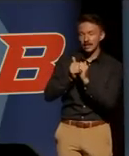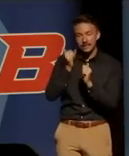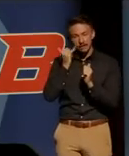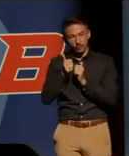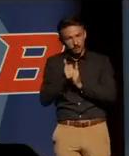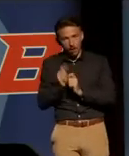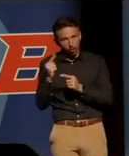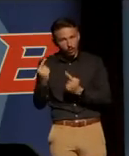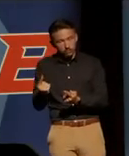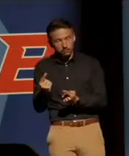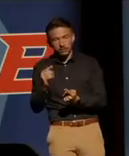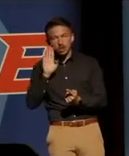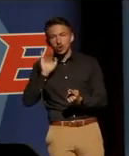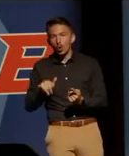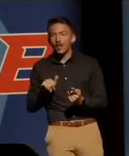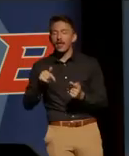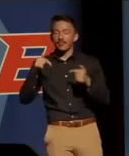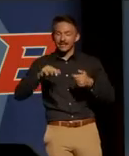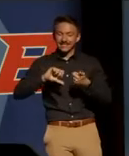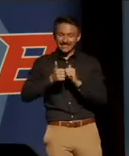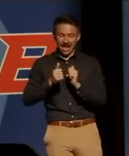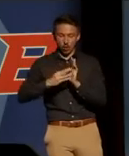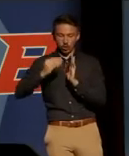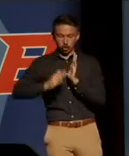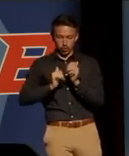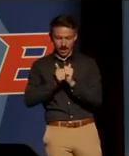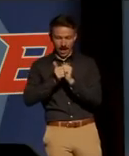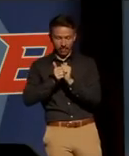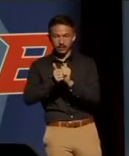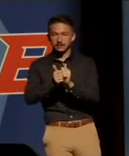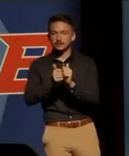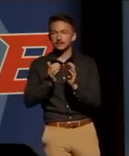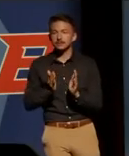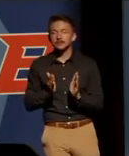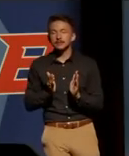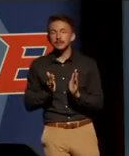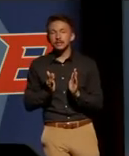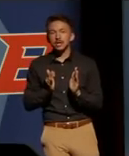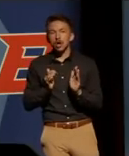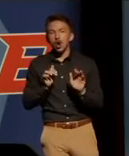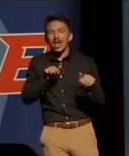this is a way that student athletes are able to